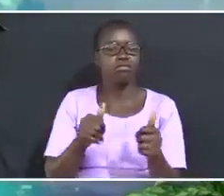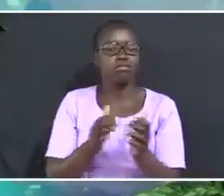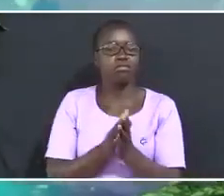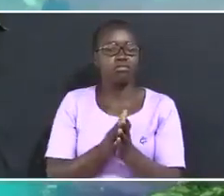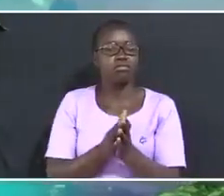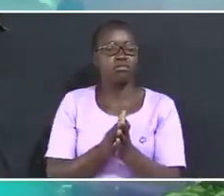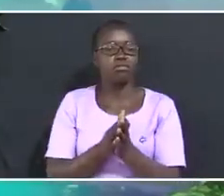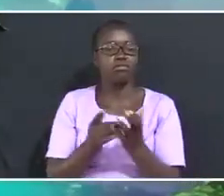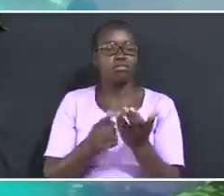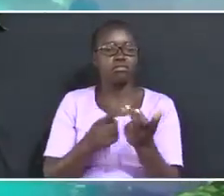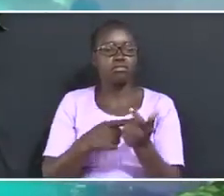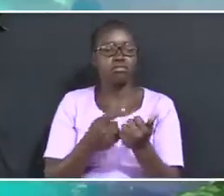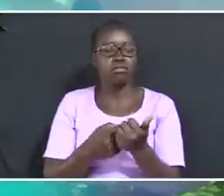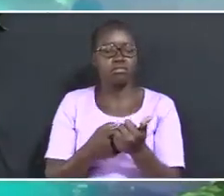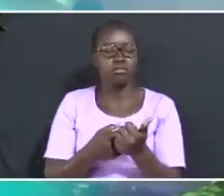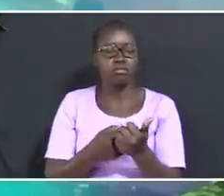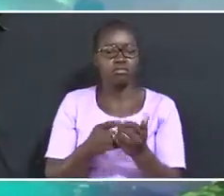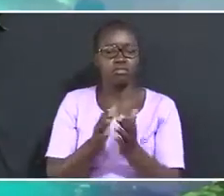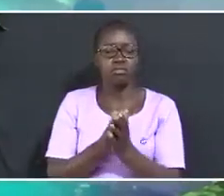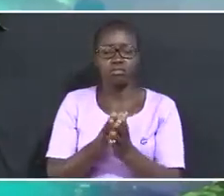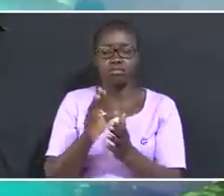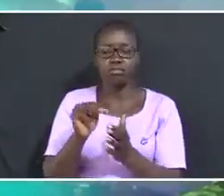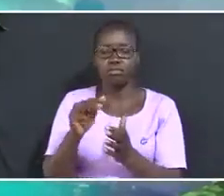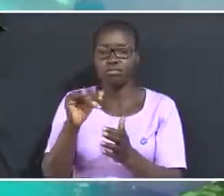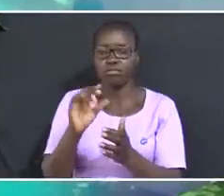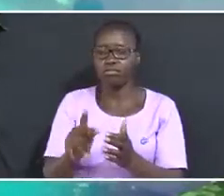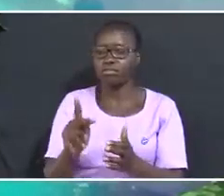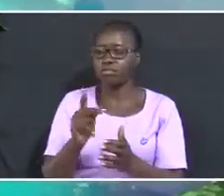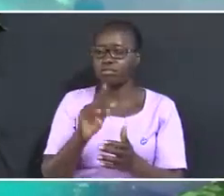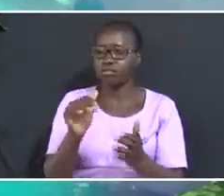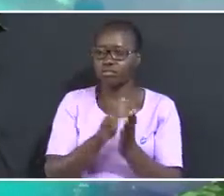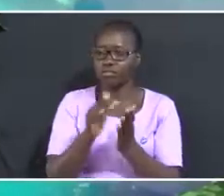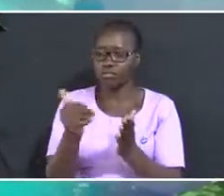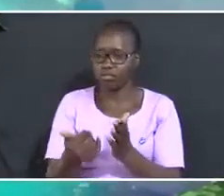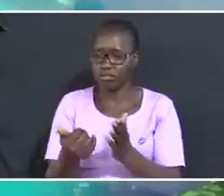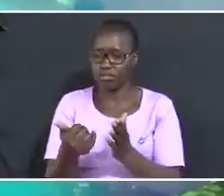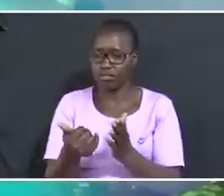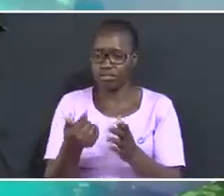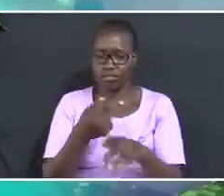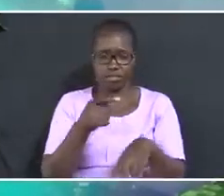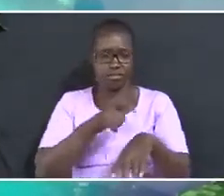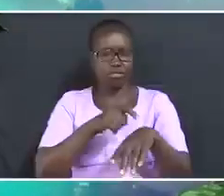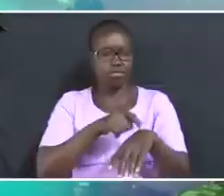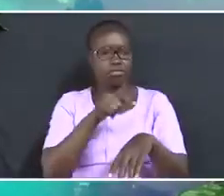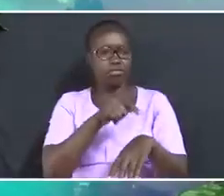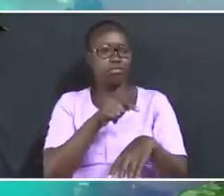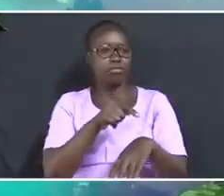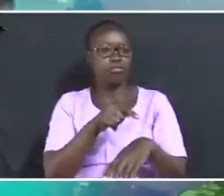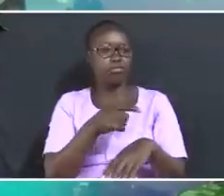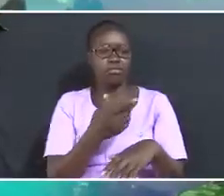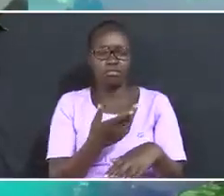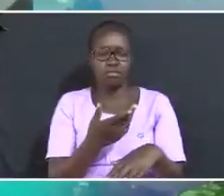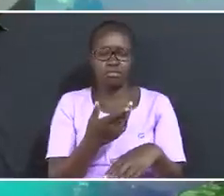were numbered multitudes and unnumbered multitudes. This time, it was